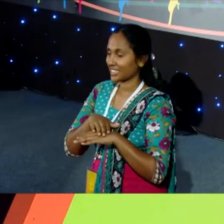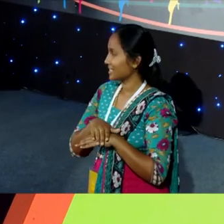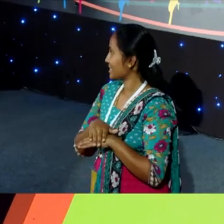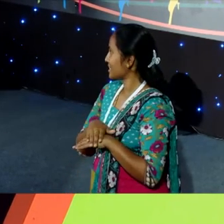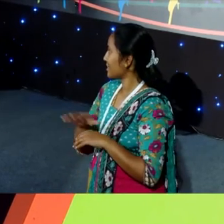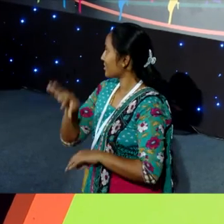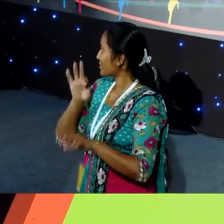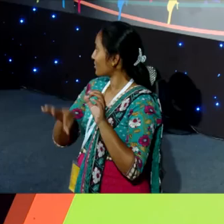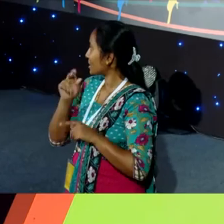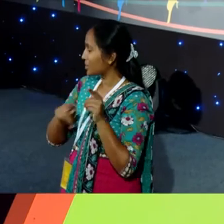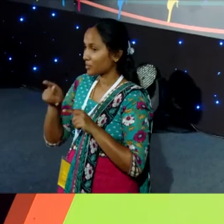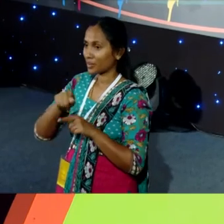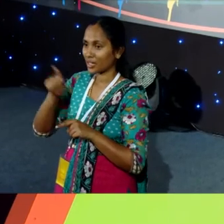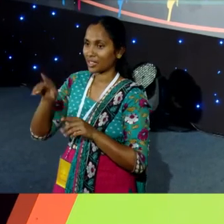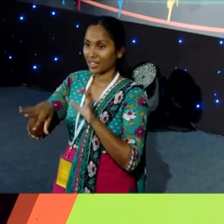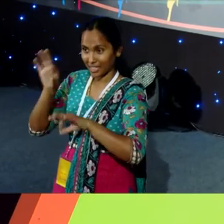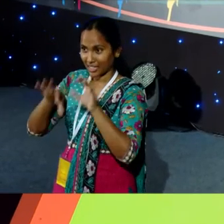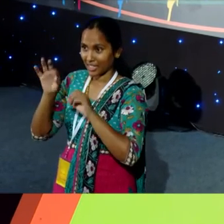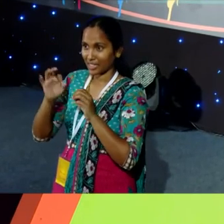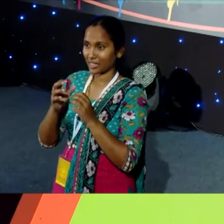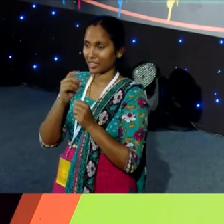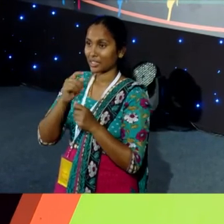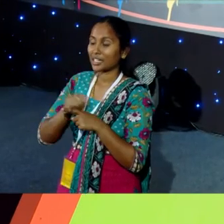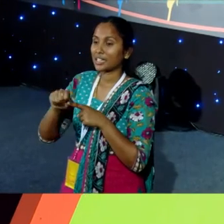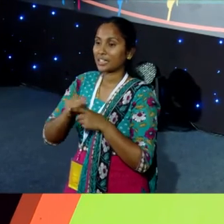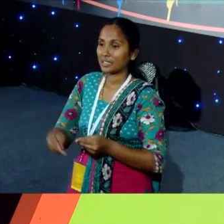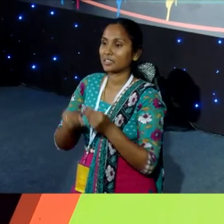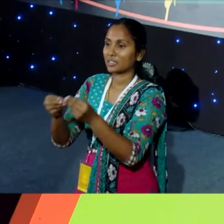Finds people like you all and trains them